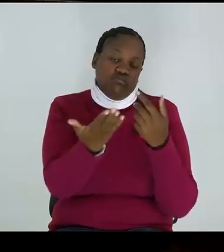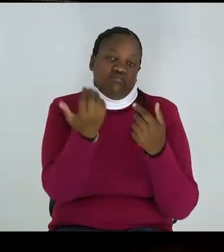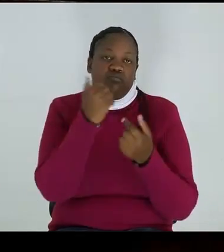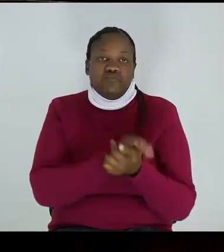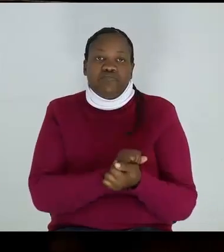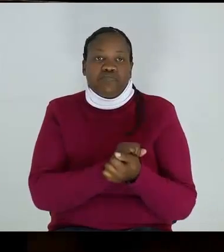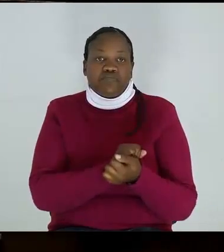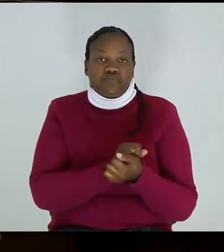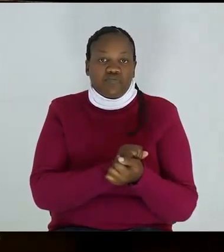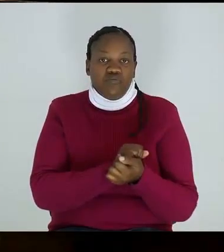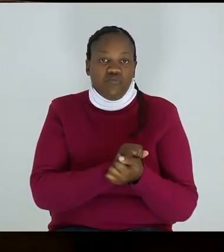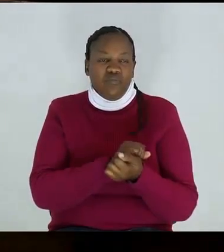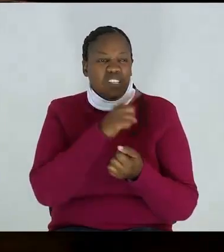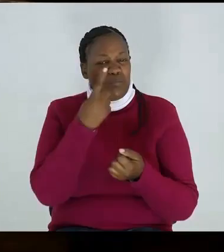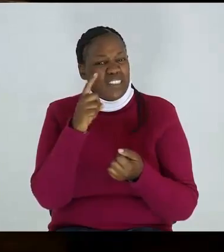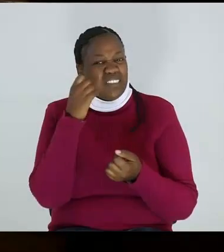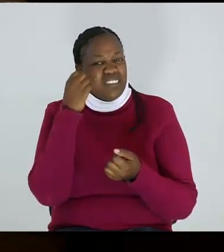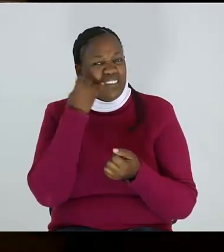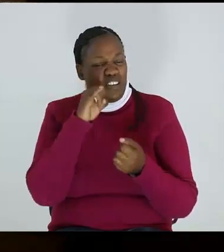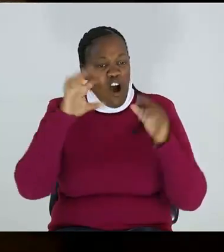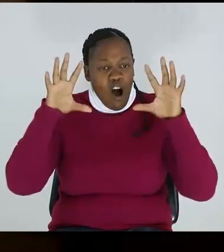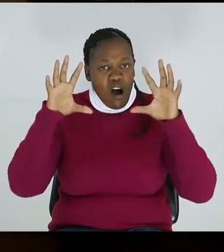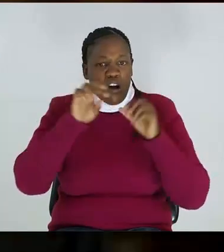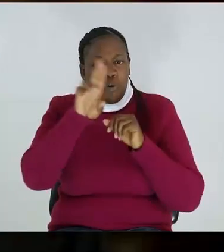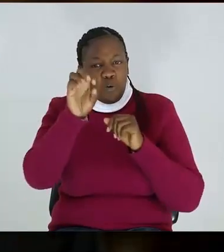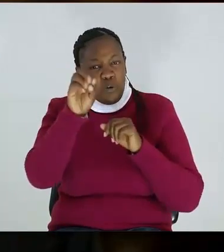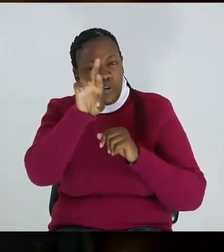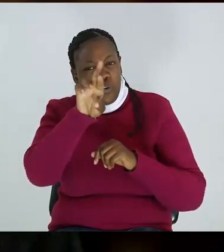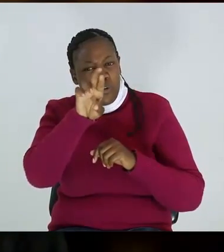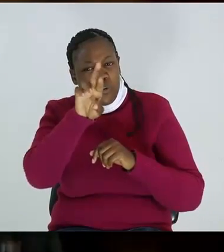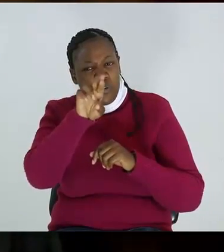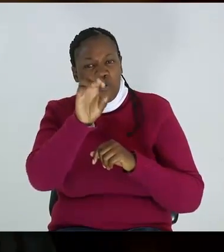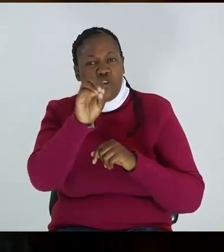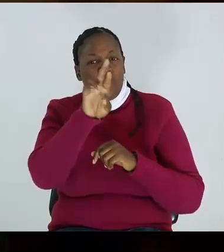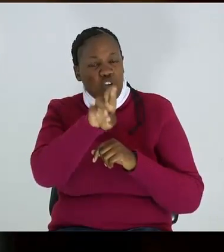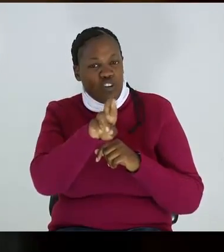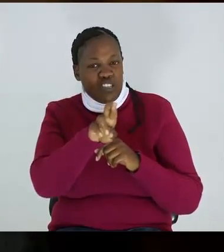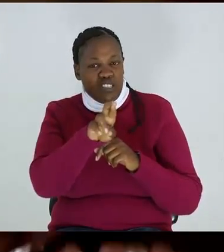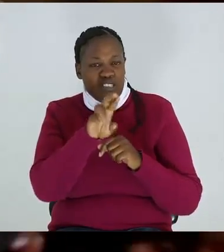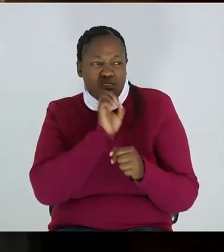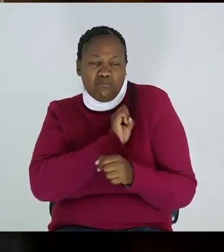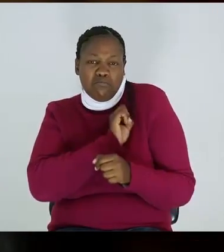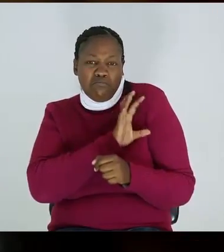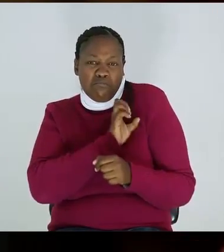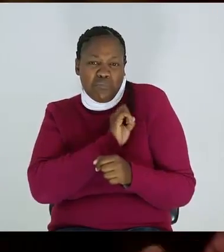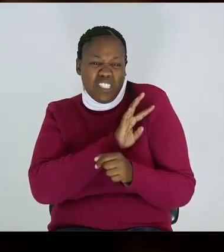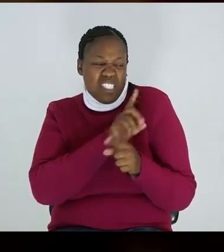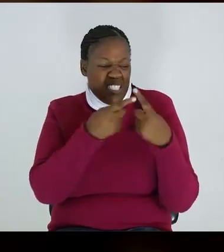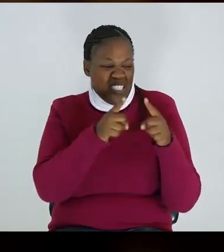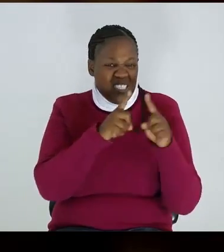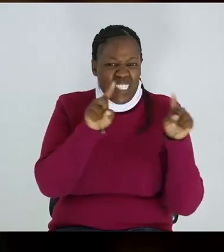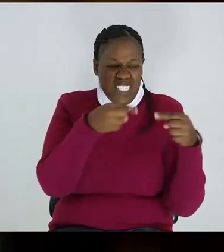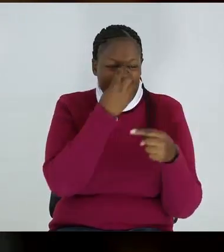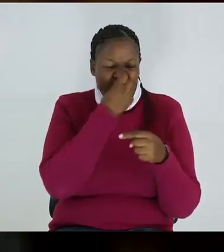drama. Although you haven't mentioned horror yet. A horror is a story with frightening and